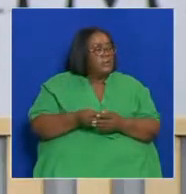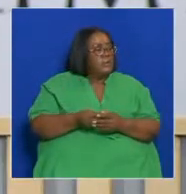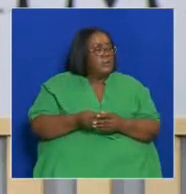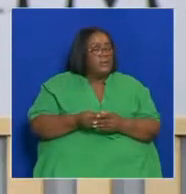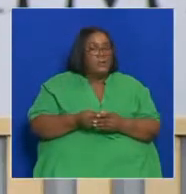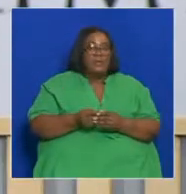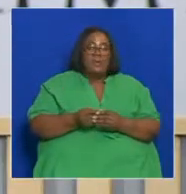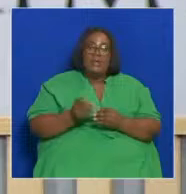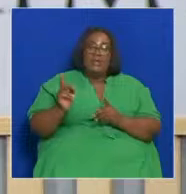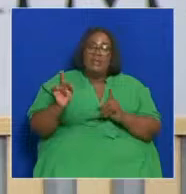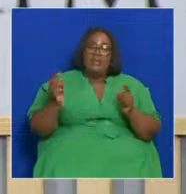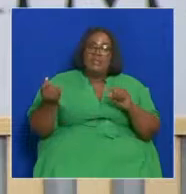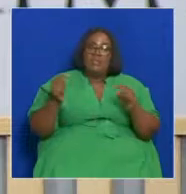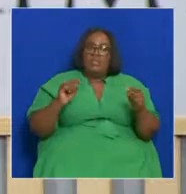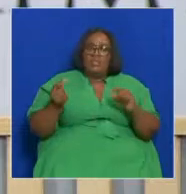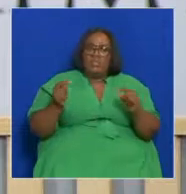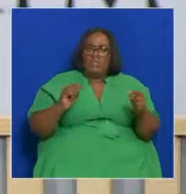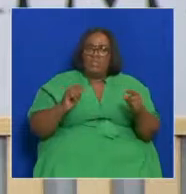continued.